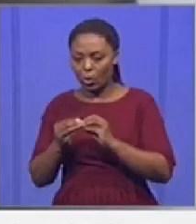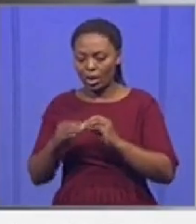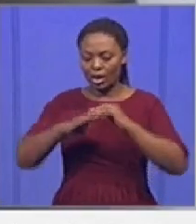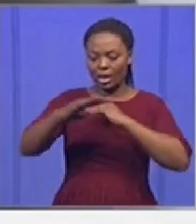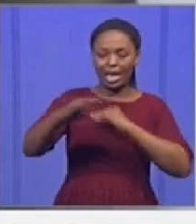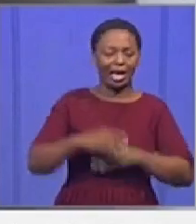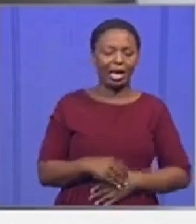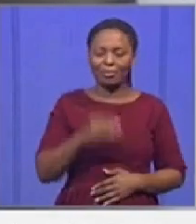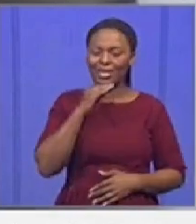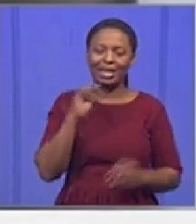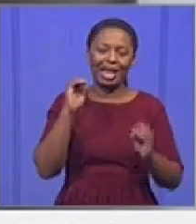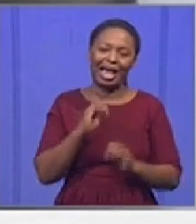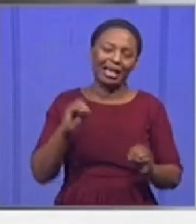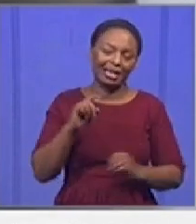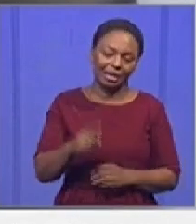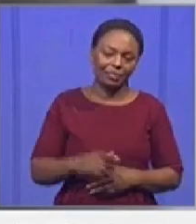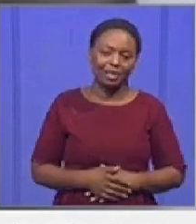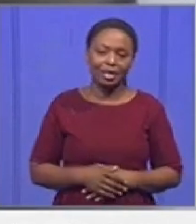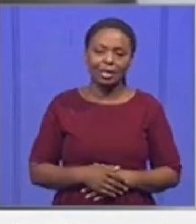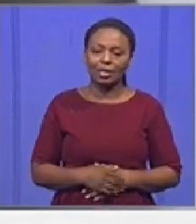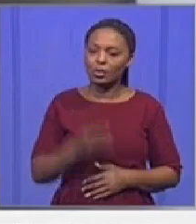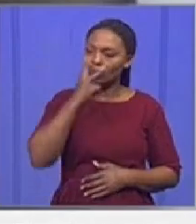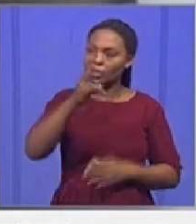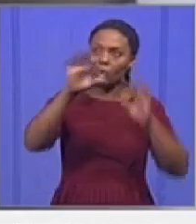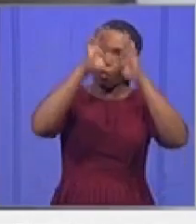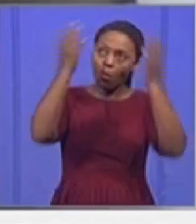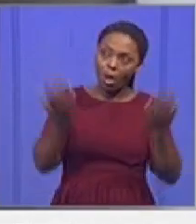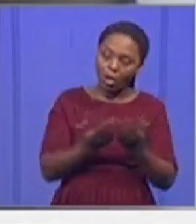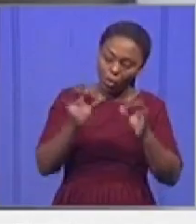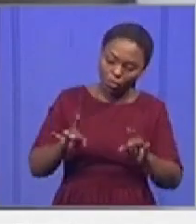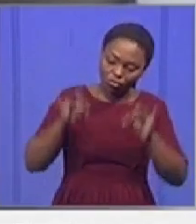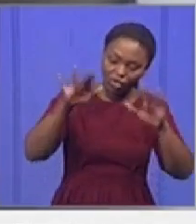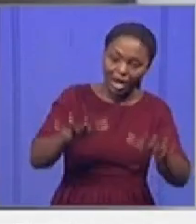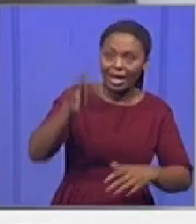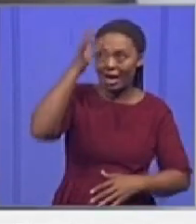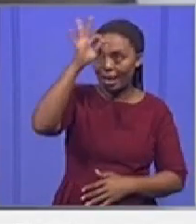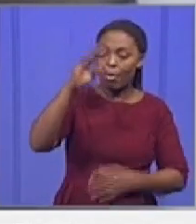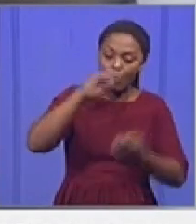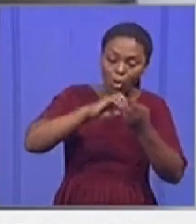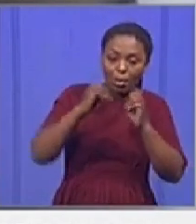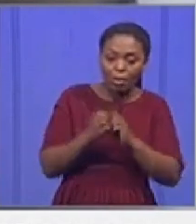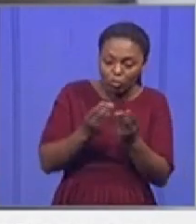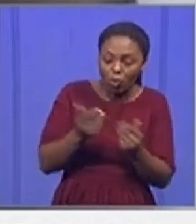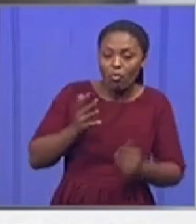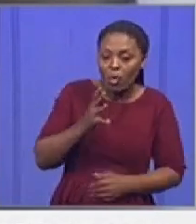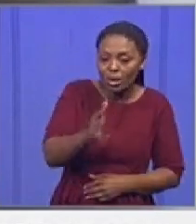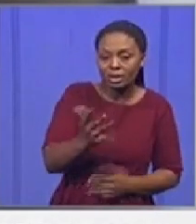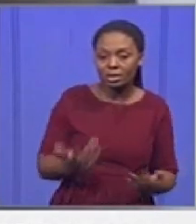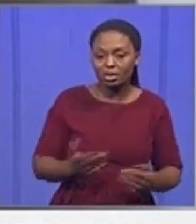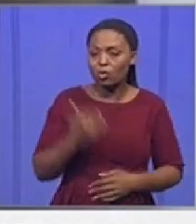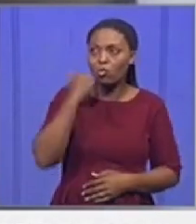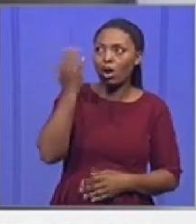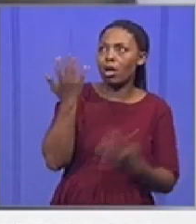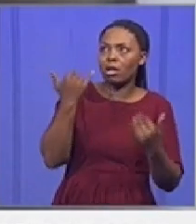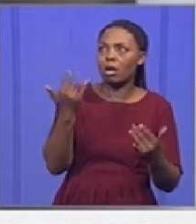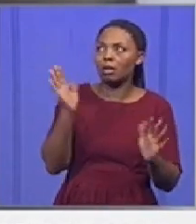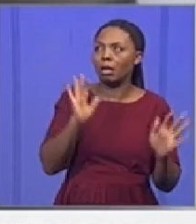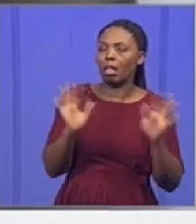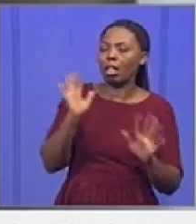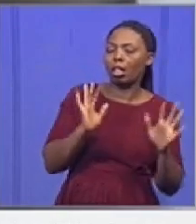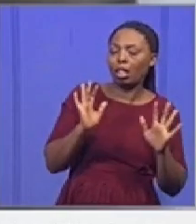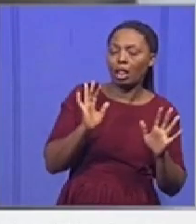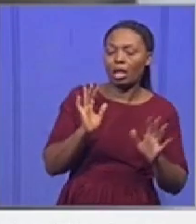nothing. Look around the world, the Australian government, because they wanted to solve the problem, they didn't want to throw crumbs to